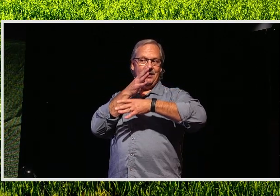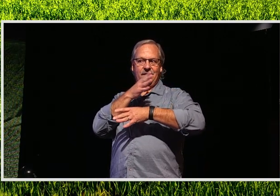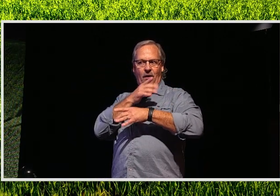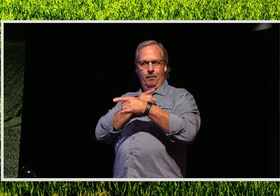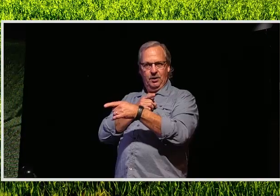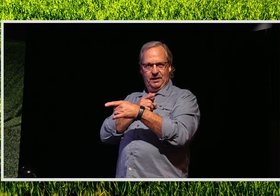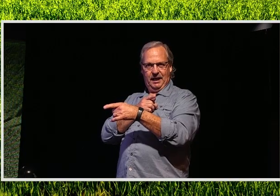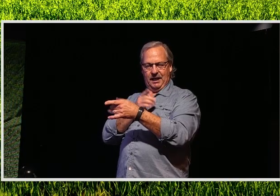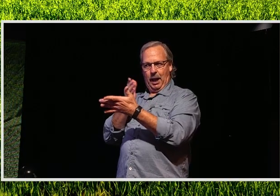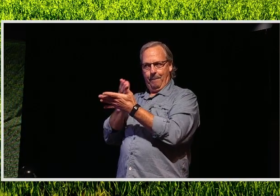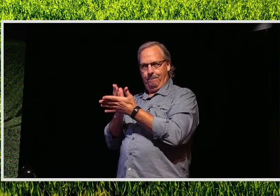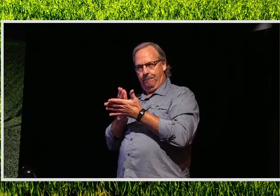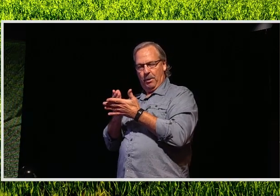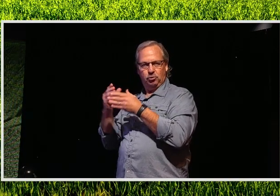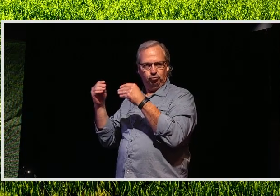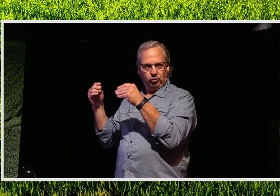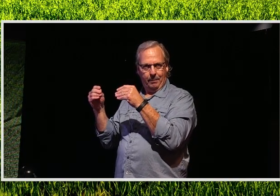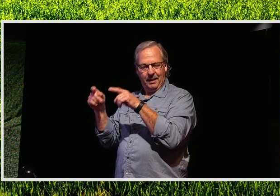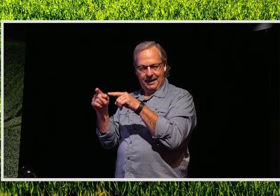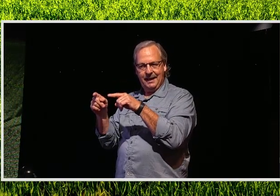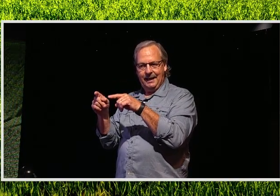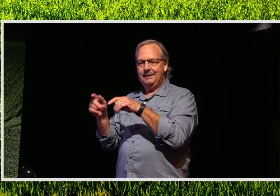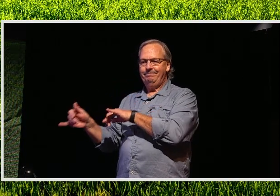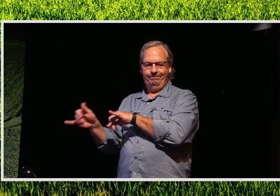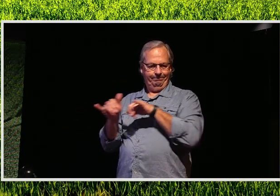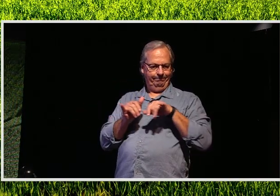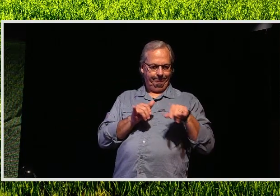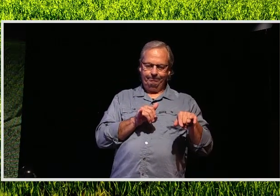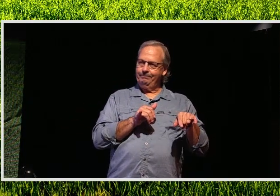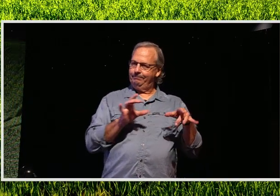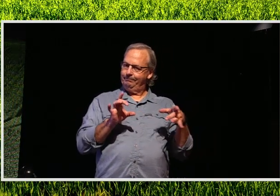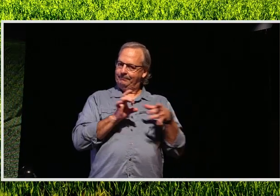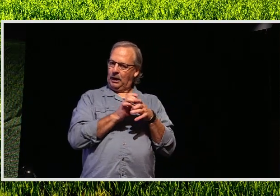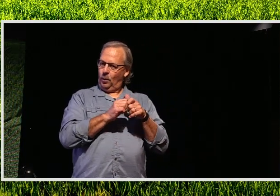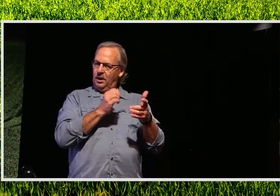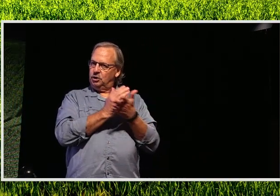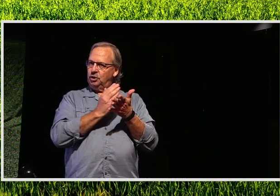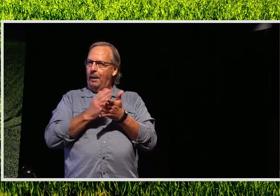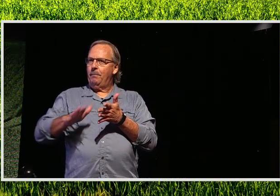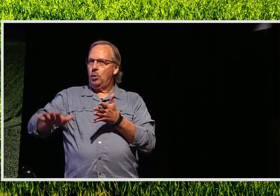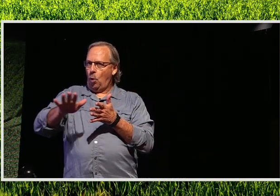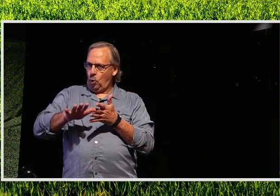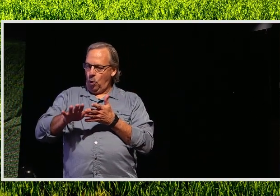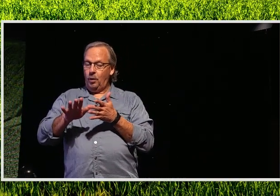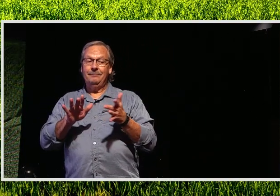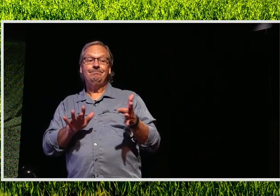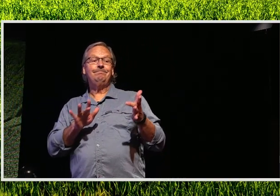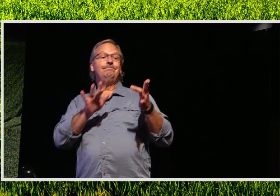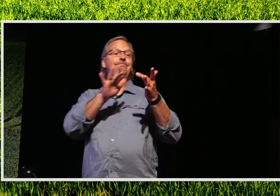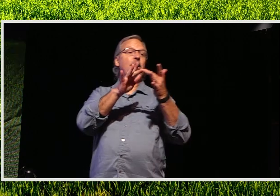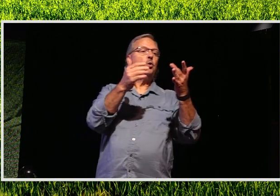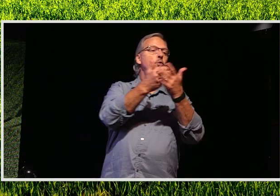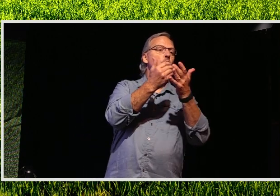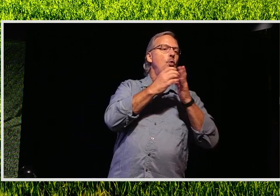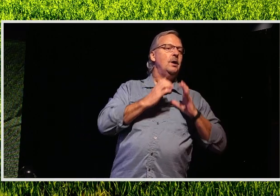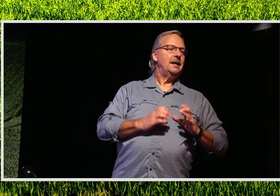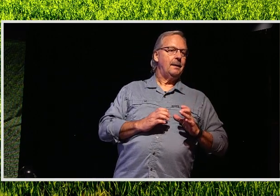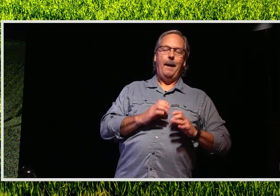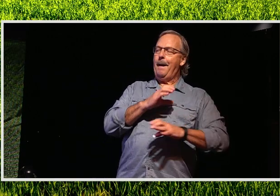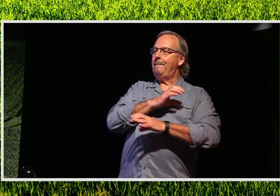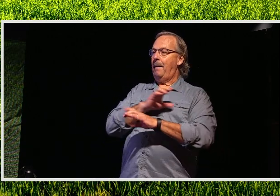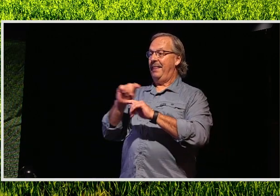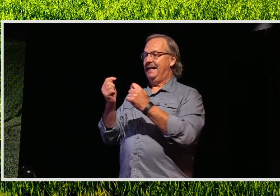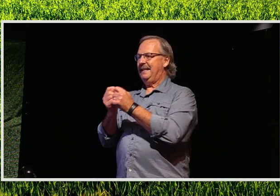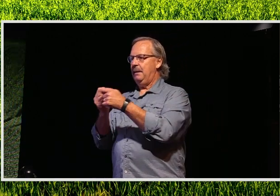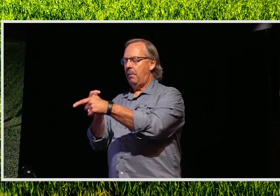butcher shops need a solution like ChopLocal, a platform that helps them reach new customers, powered by a team that understands